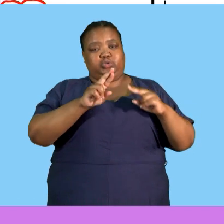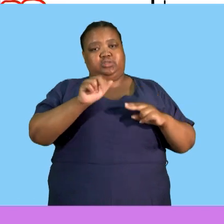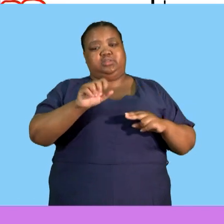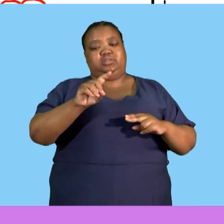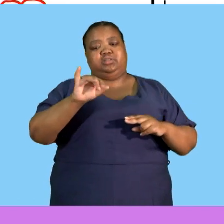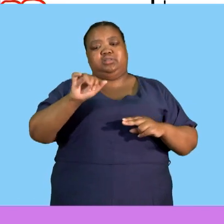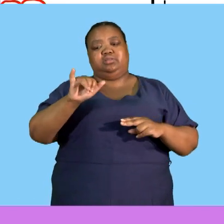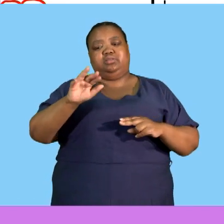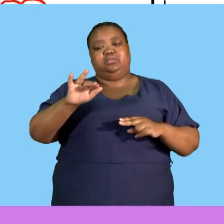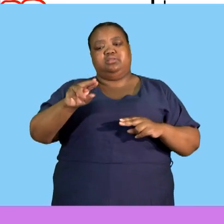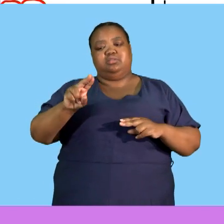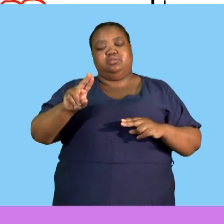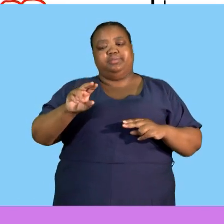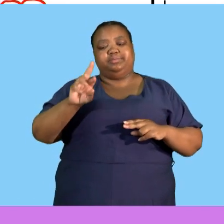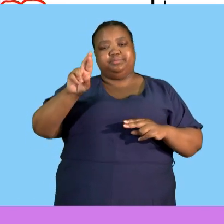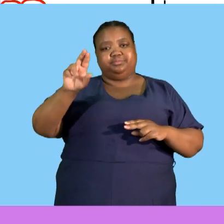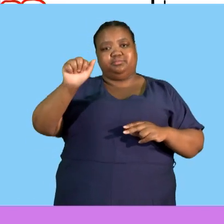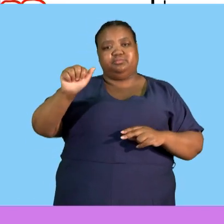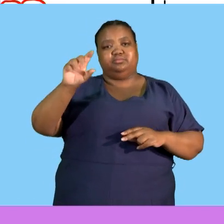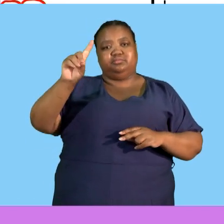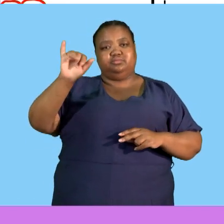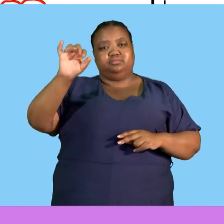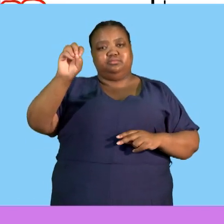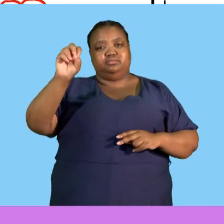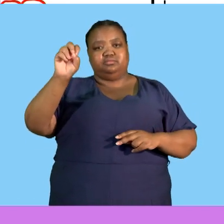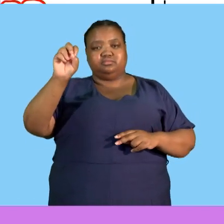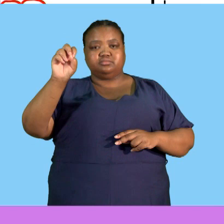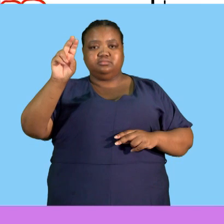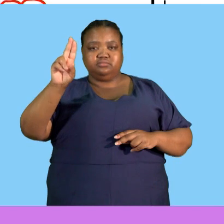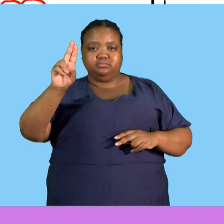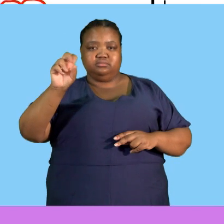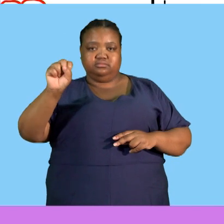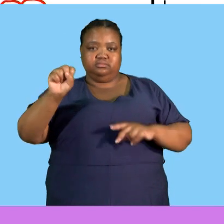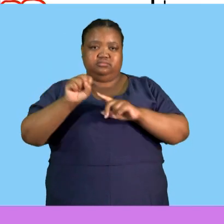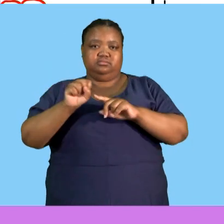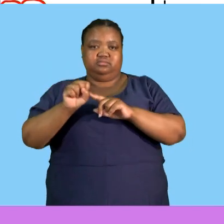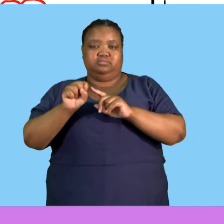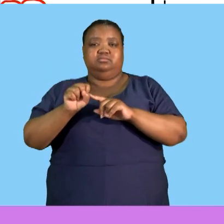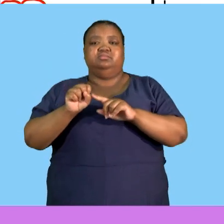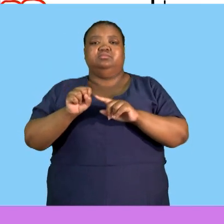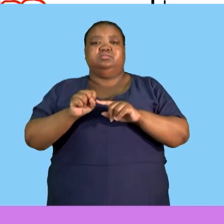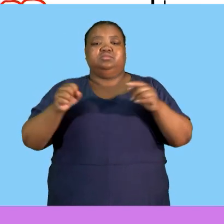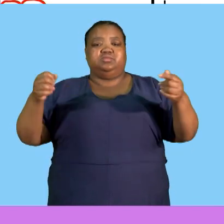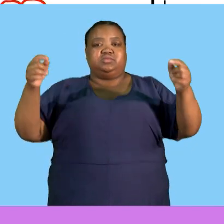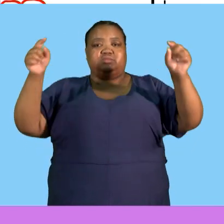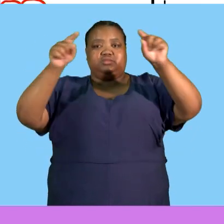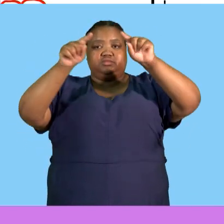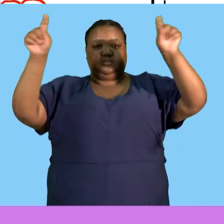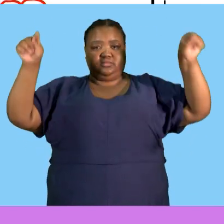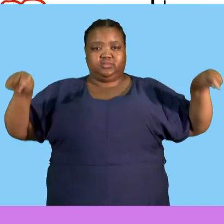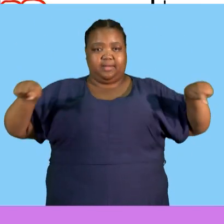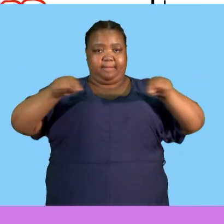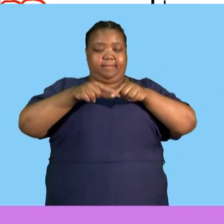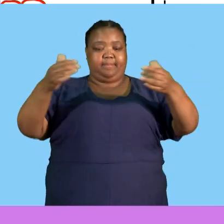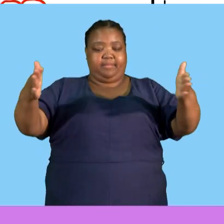the unit of your radius is not the same as the unit of the rectangular box, right? We